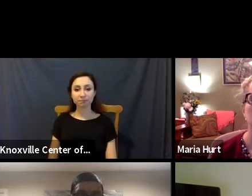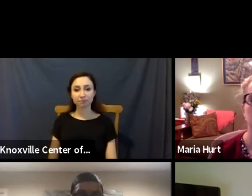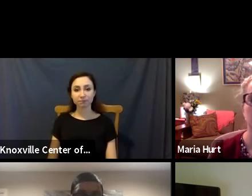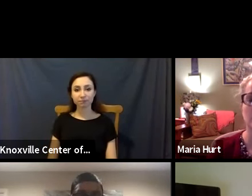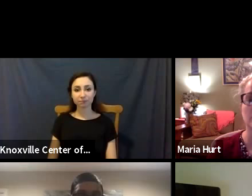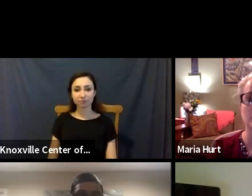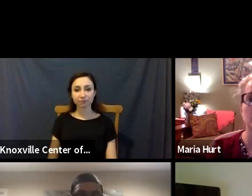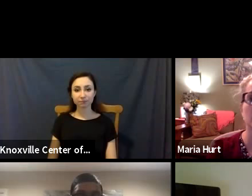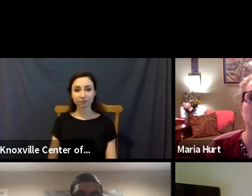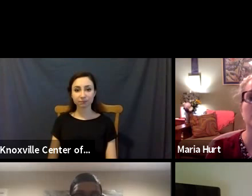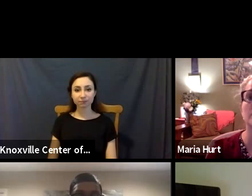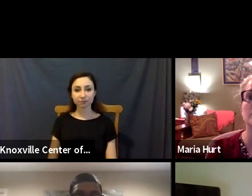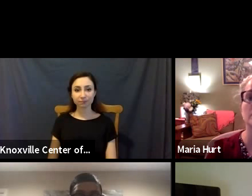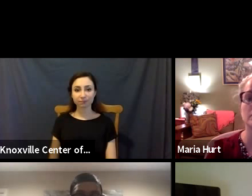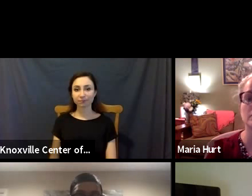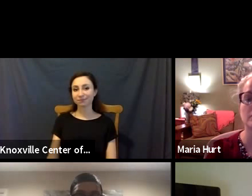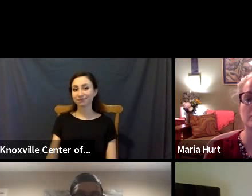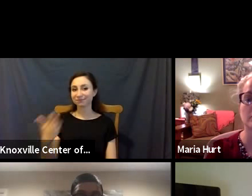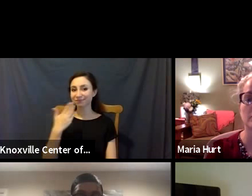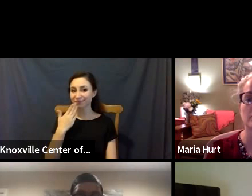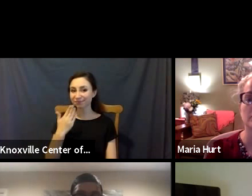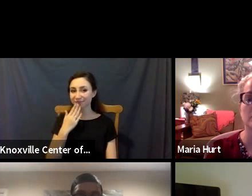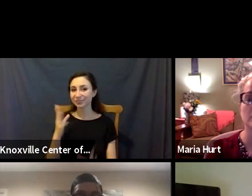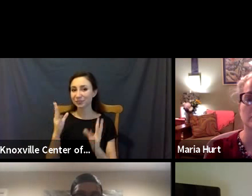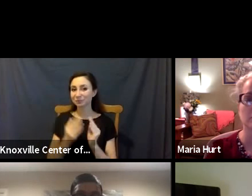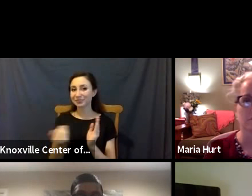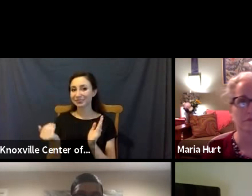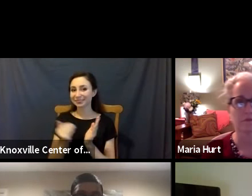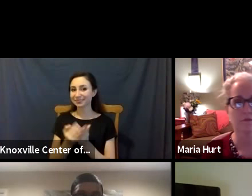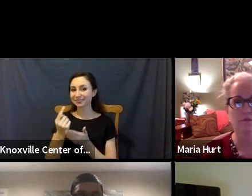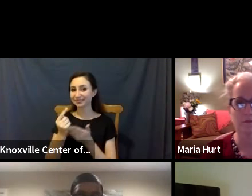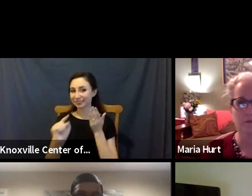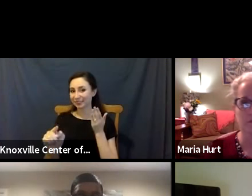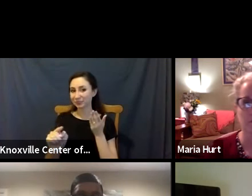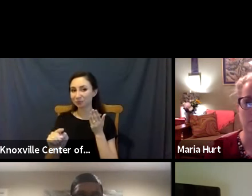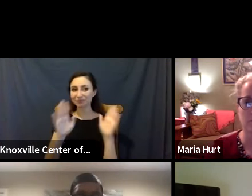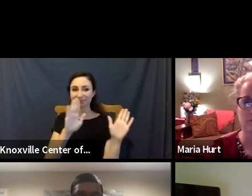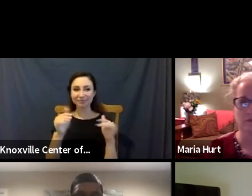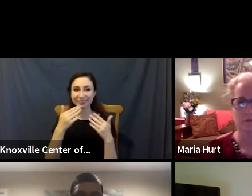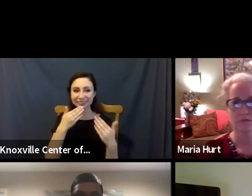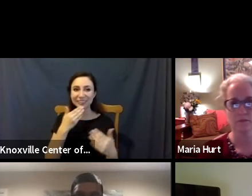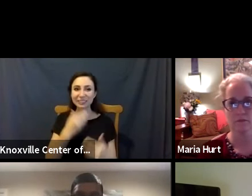Thank you. We'll meet next week then. Thanks, everyone.